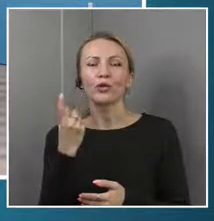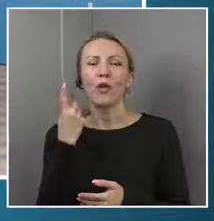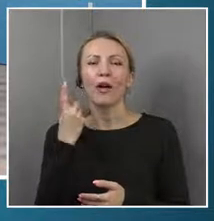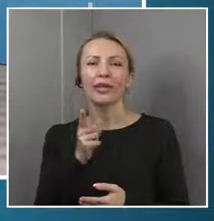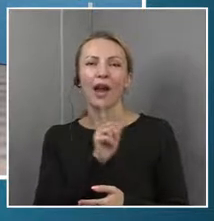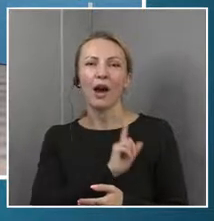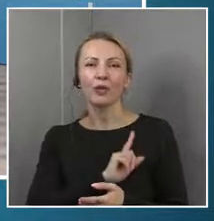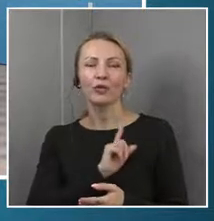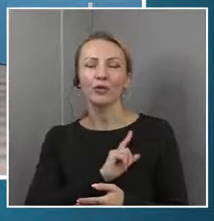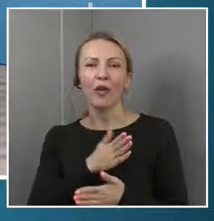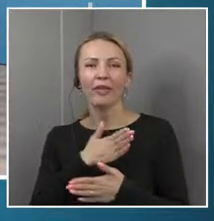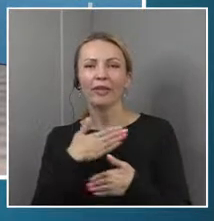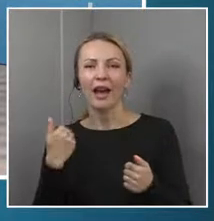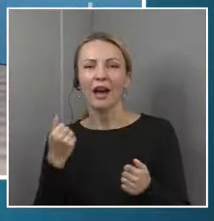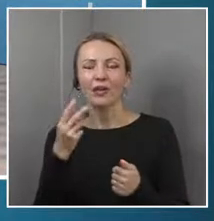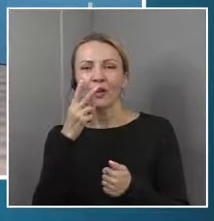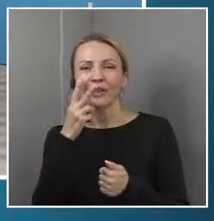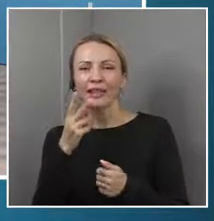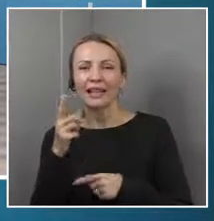Culture 2.0.